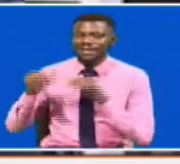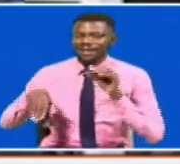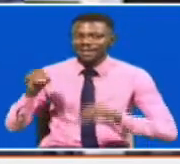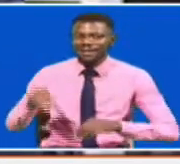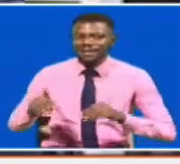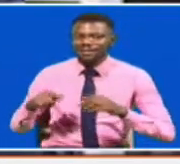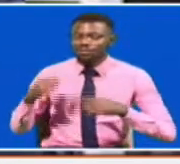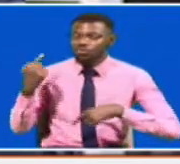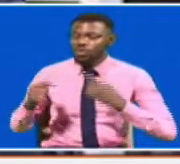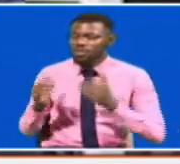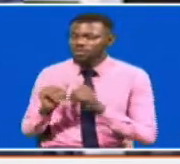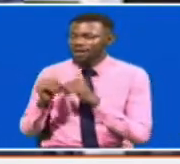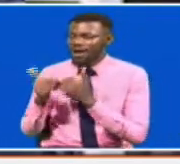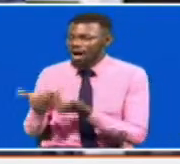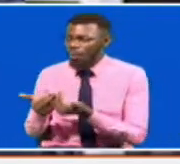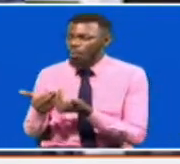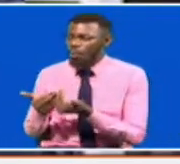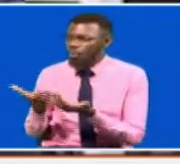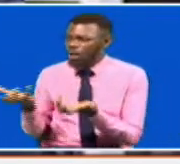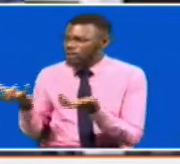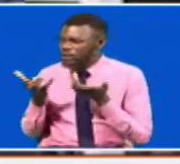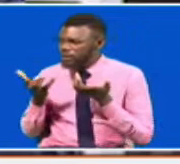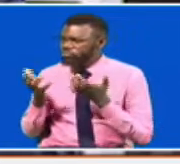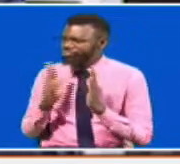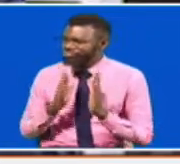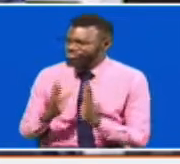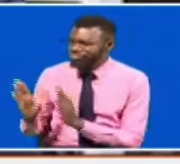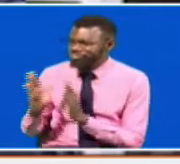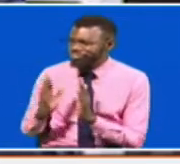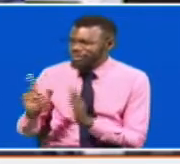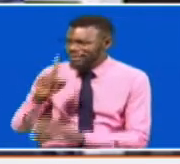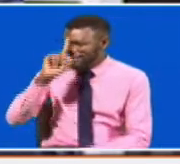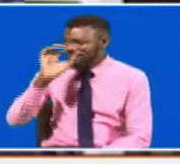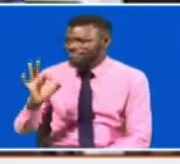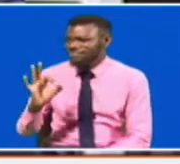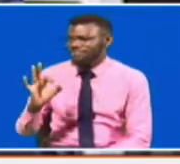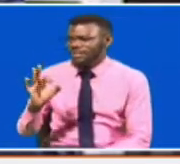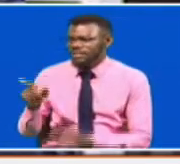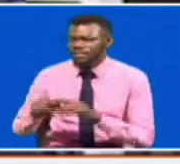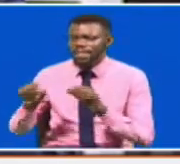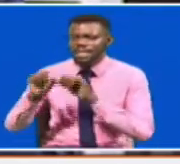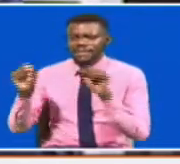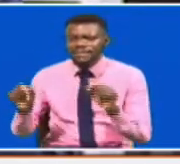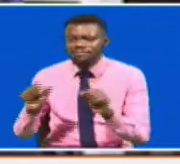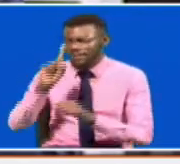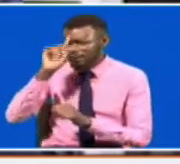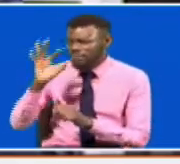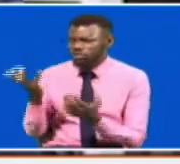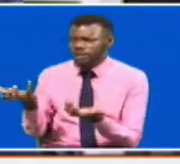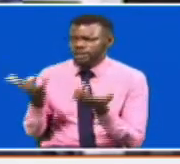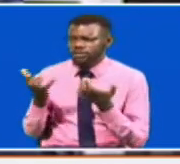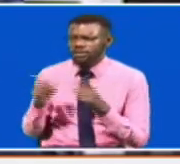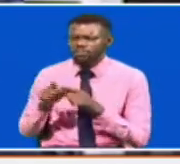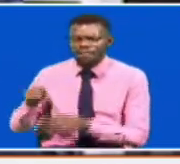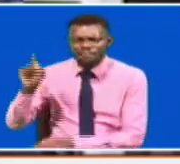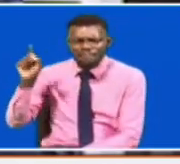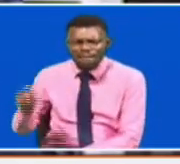in Kenya, you need serious organization. You need serious systems. And you also